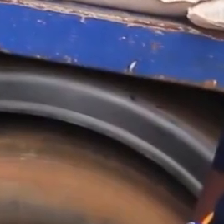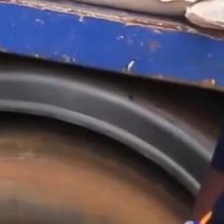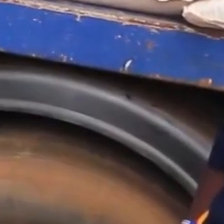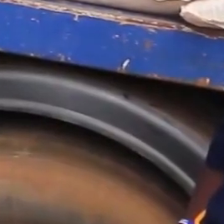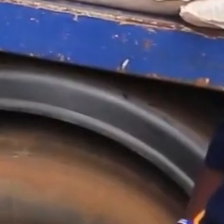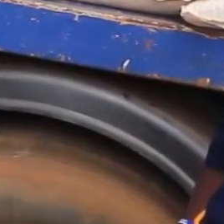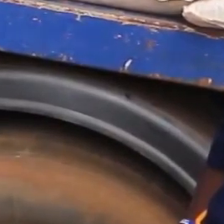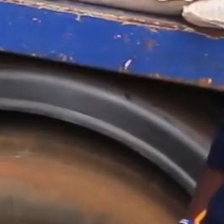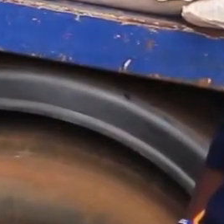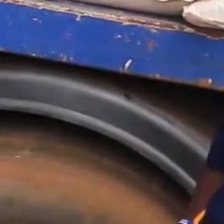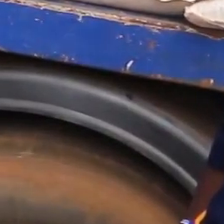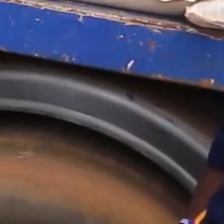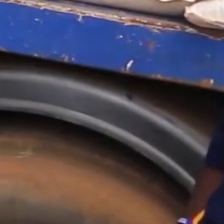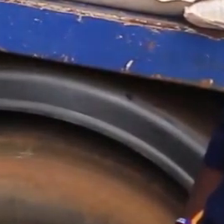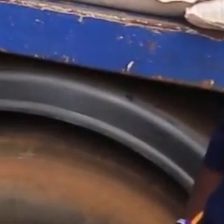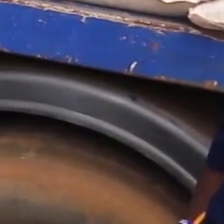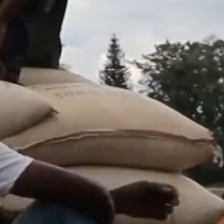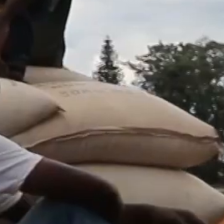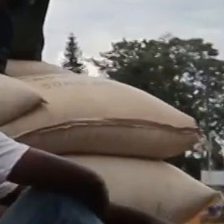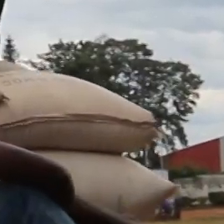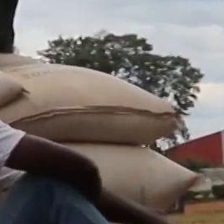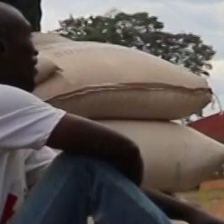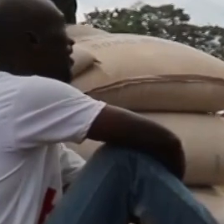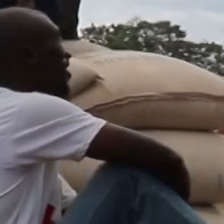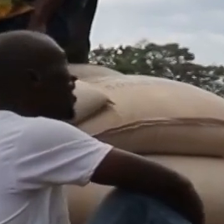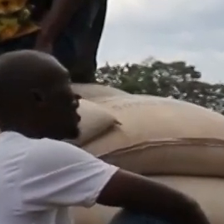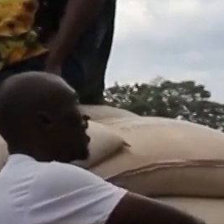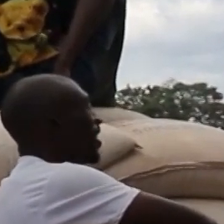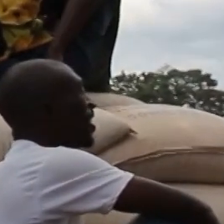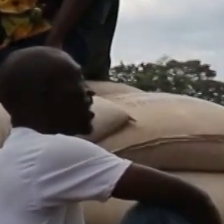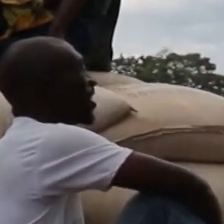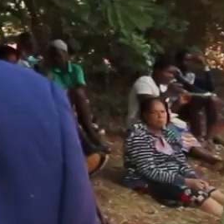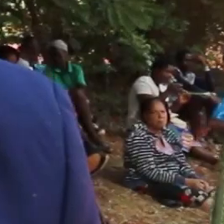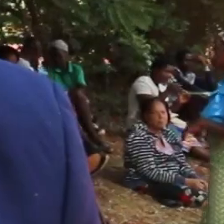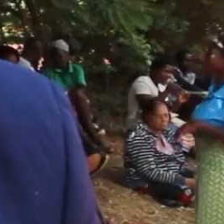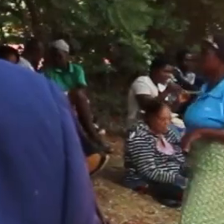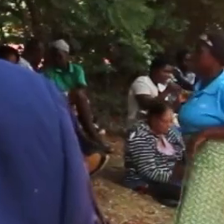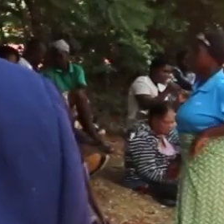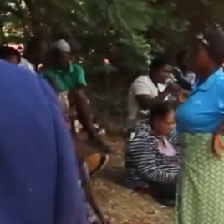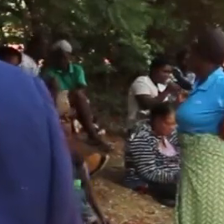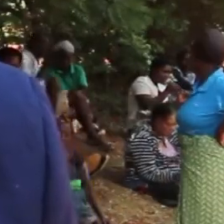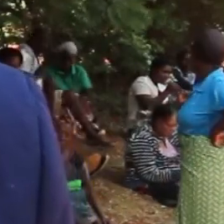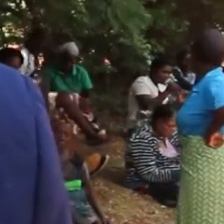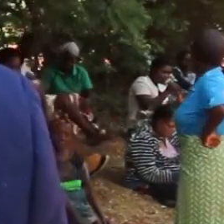395 bags. This is the second location where we are right now, and at this location we are